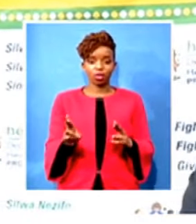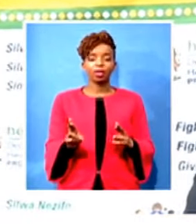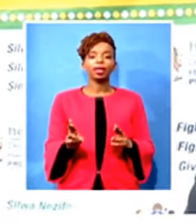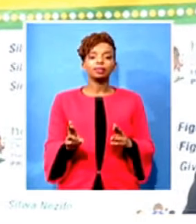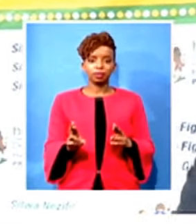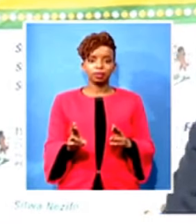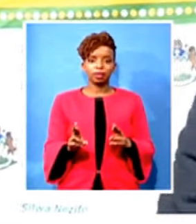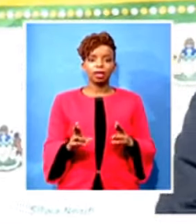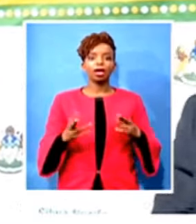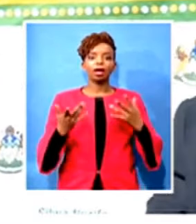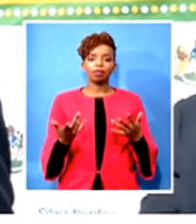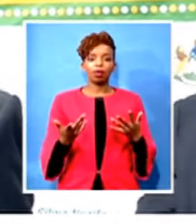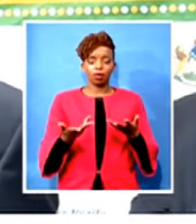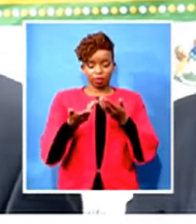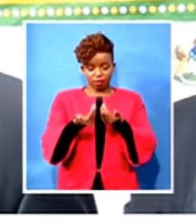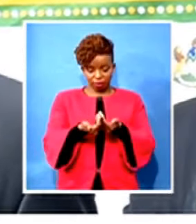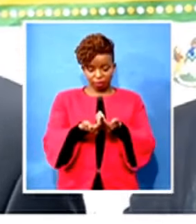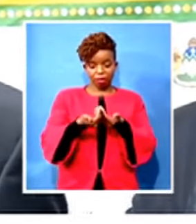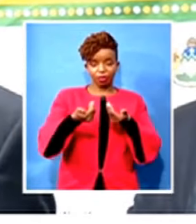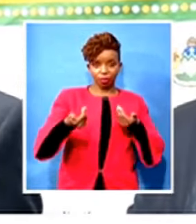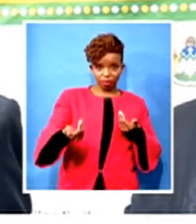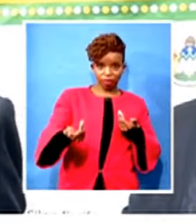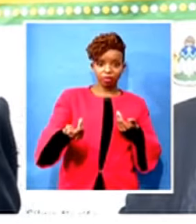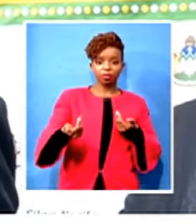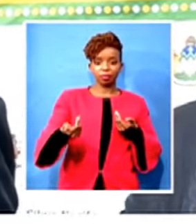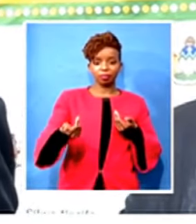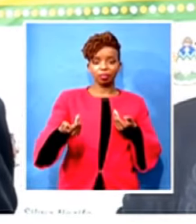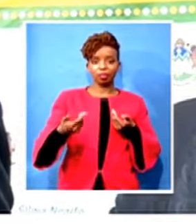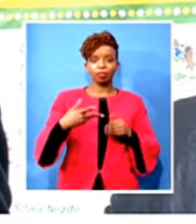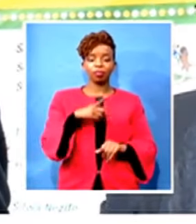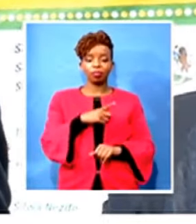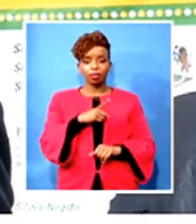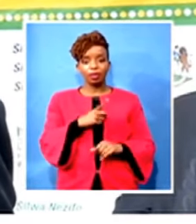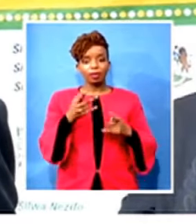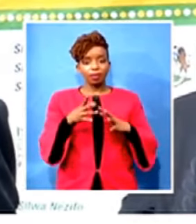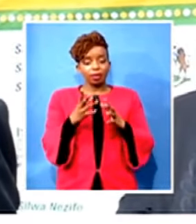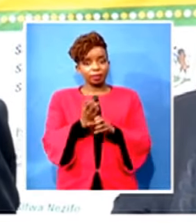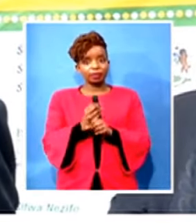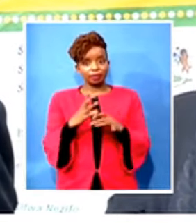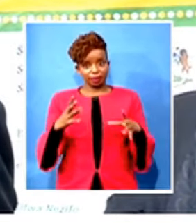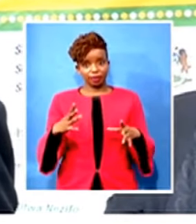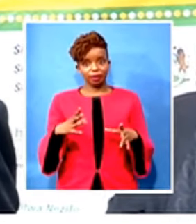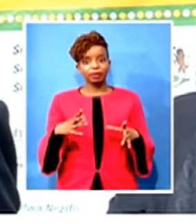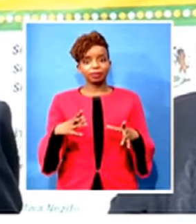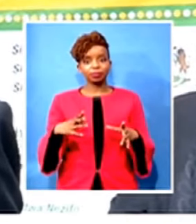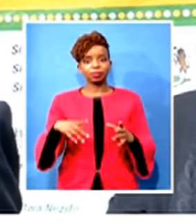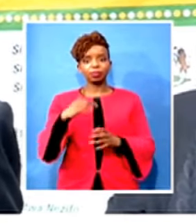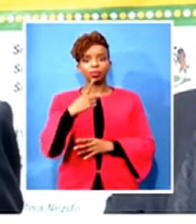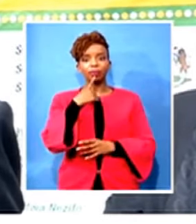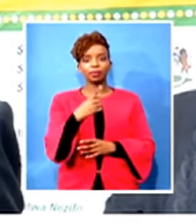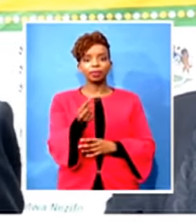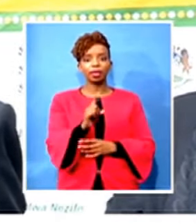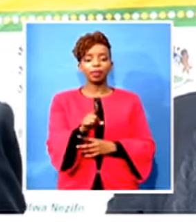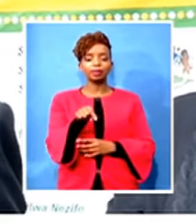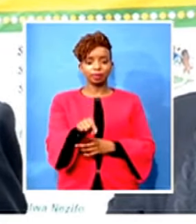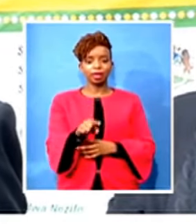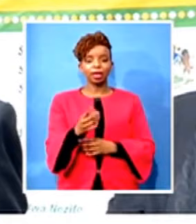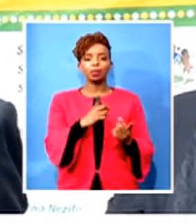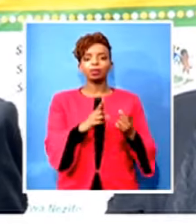we are expecting that as it started, is going to be increasing in KwaZulu-Natal. Yesterday, we focused on